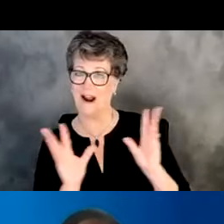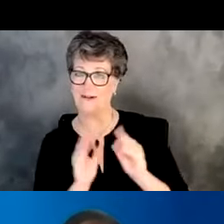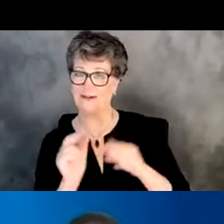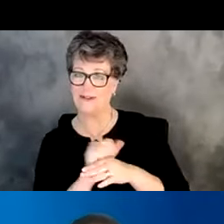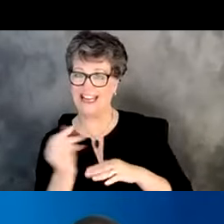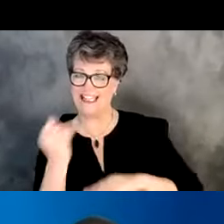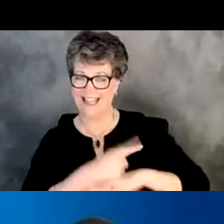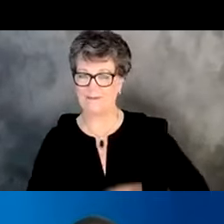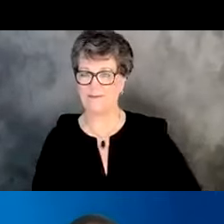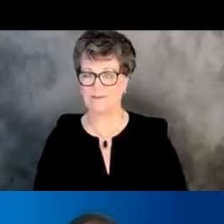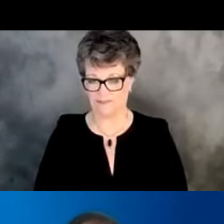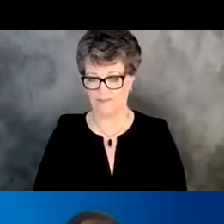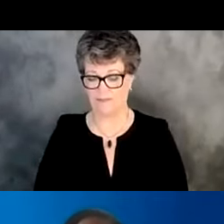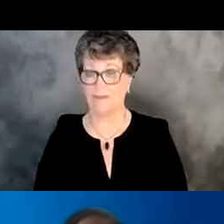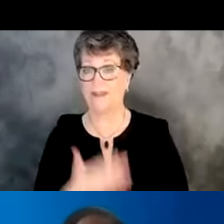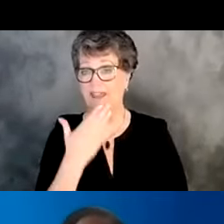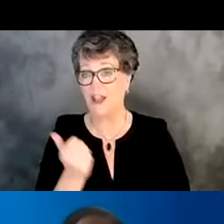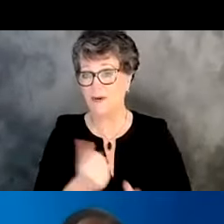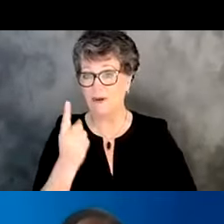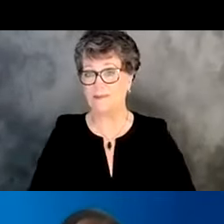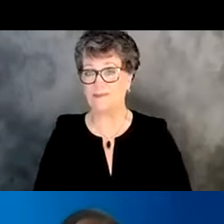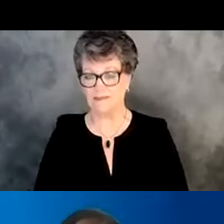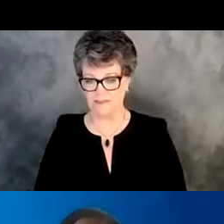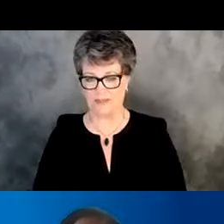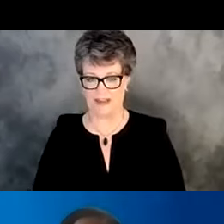today. Thank you, everyone.